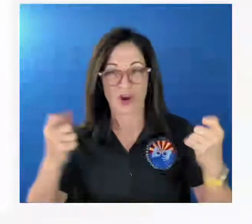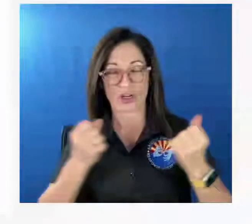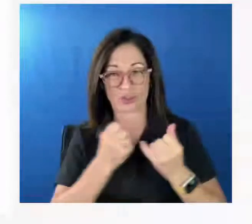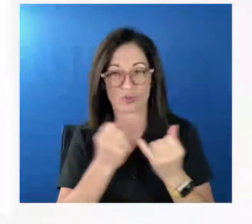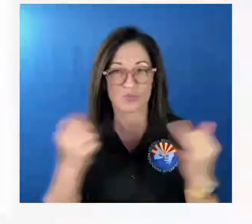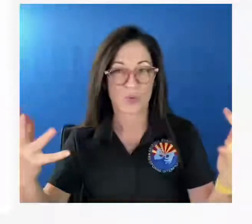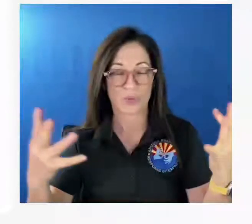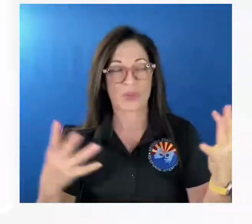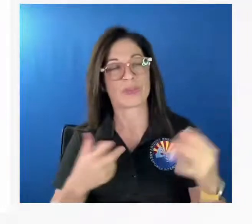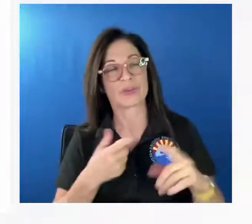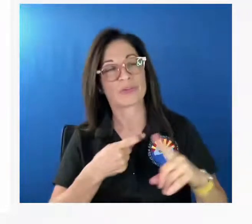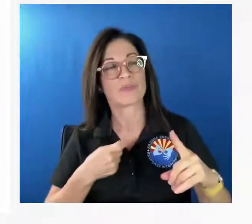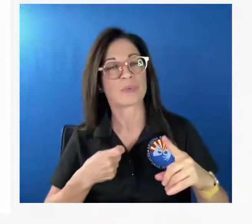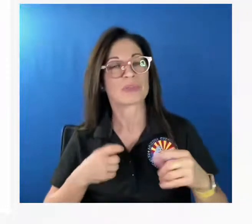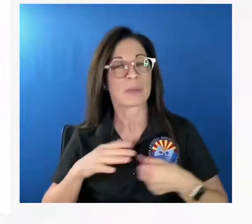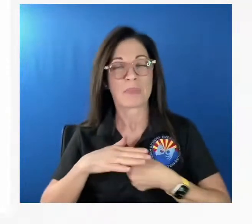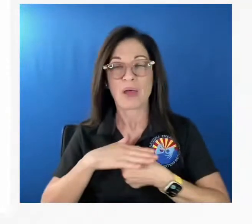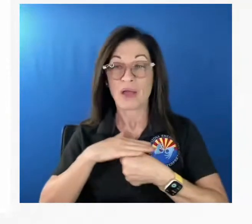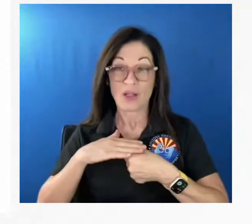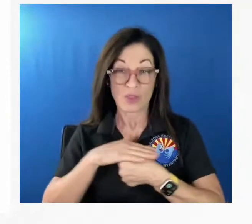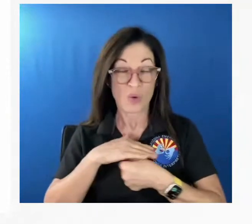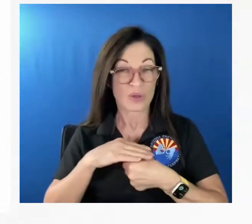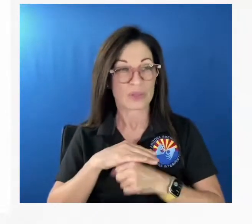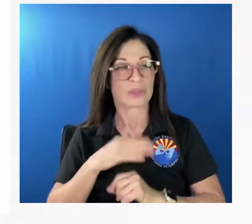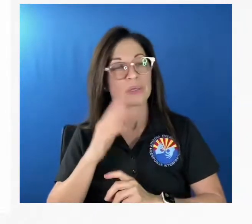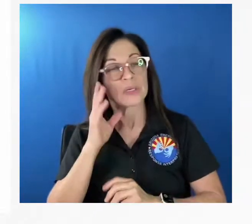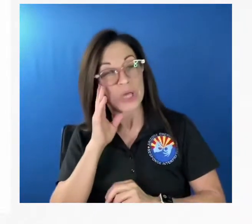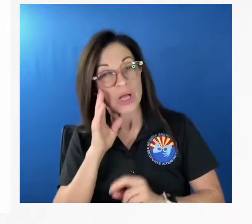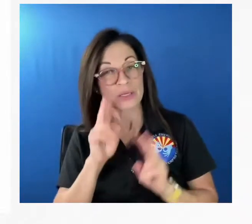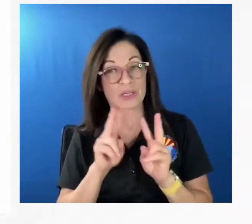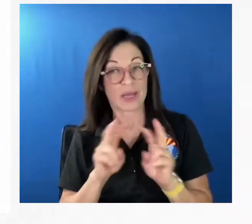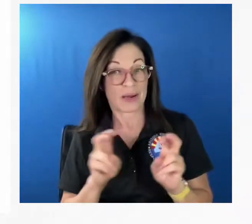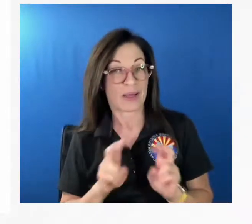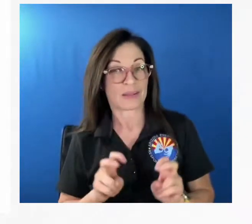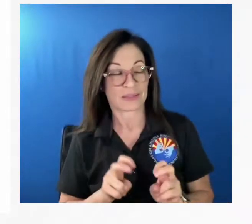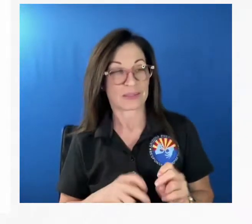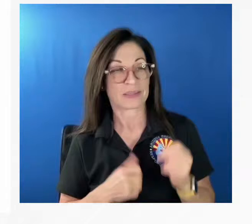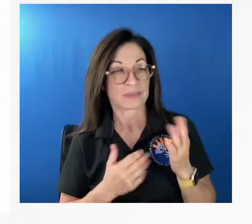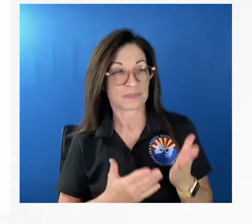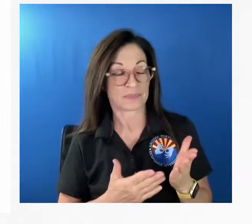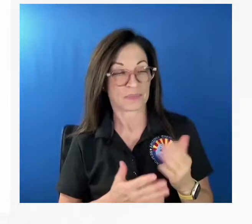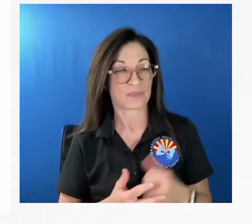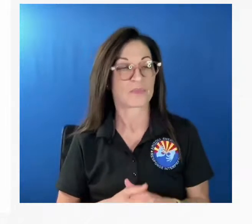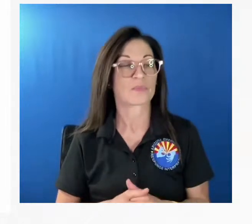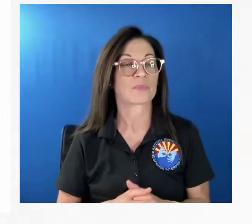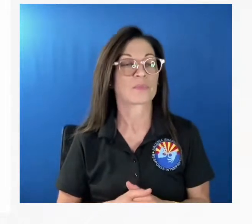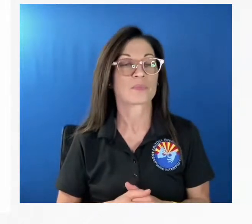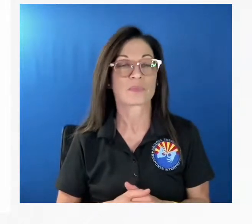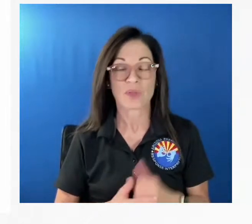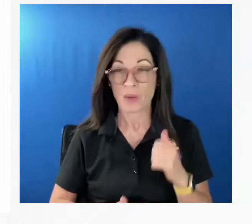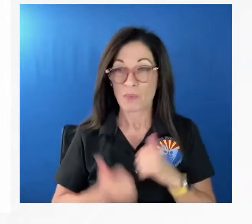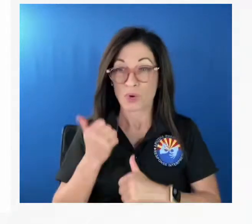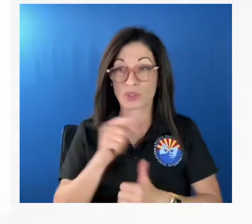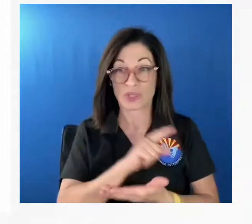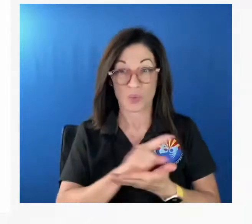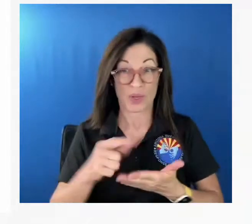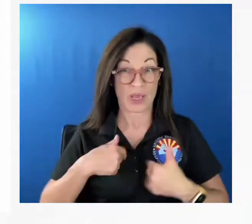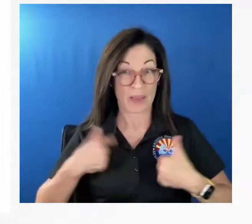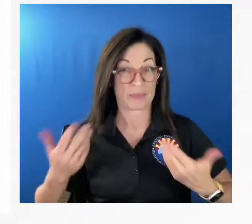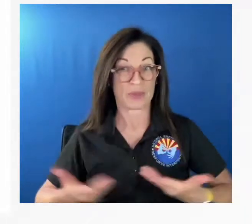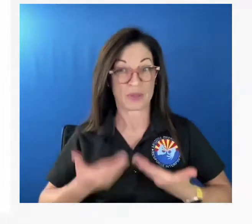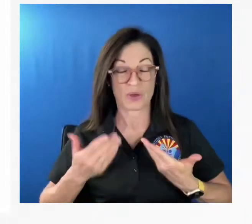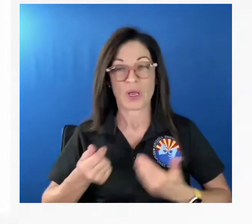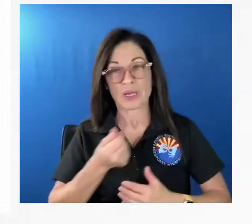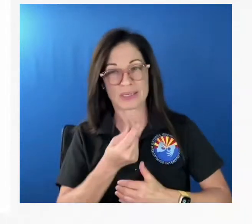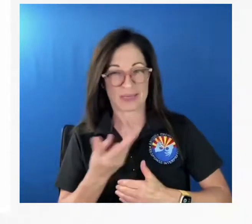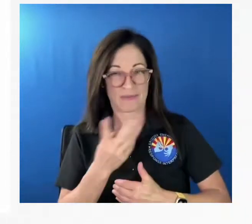some local knowledge and analysis. So for much of the week that I've been here, several of the days have